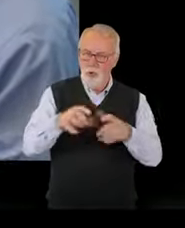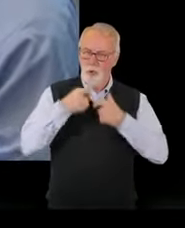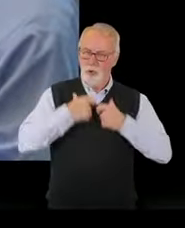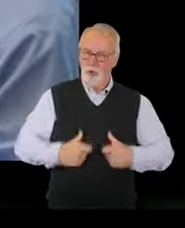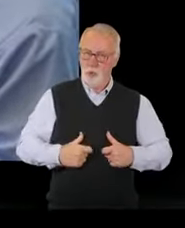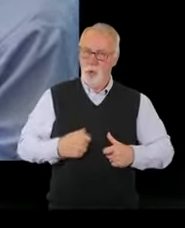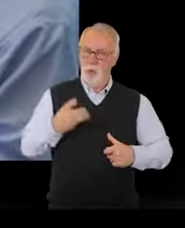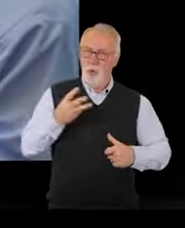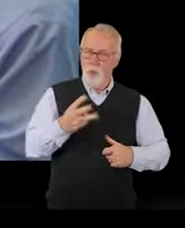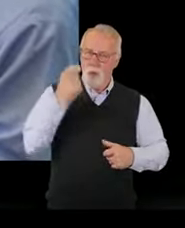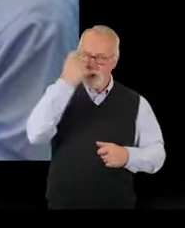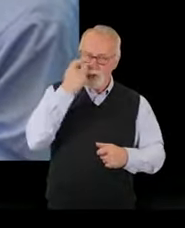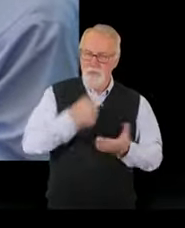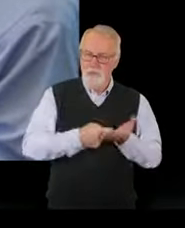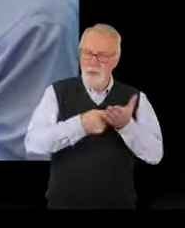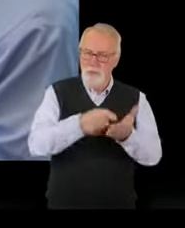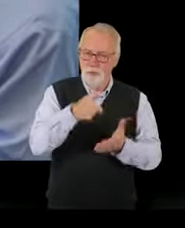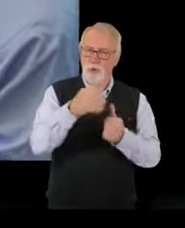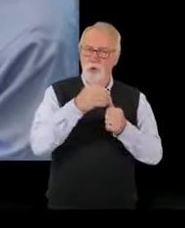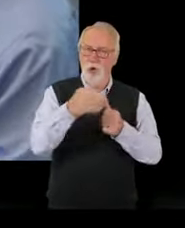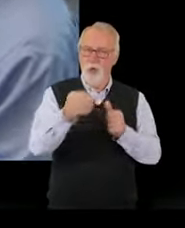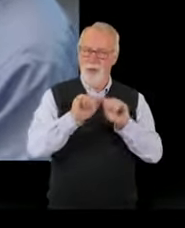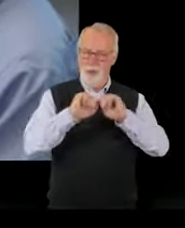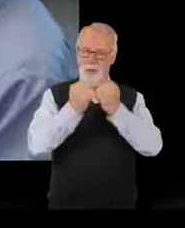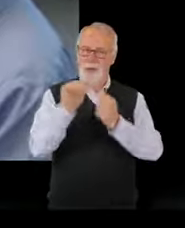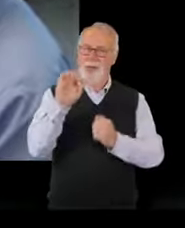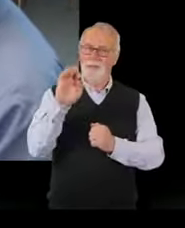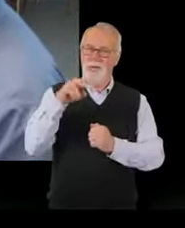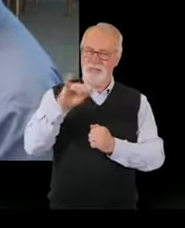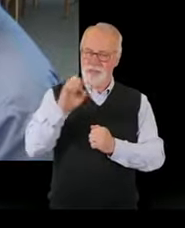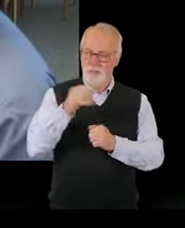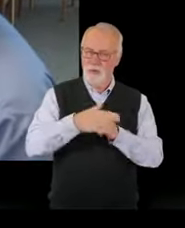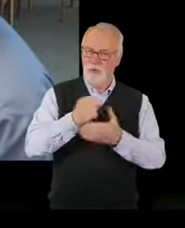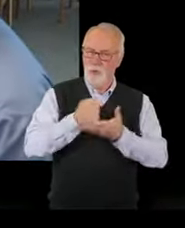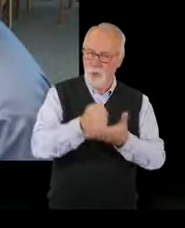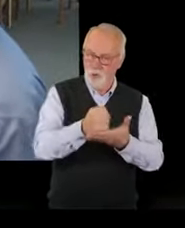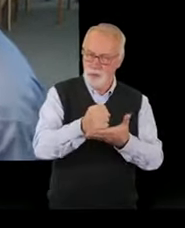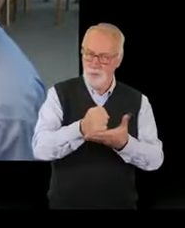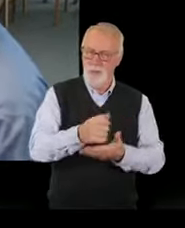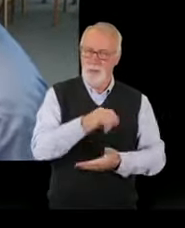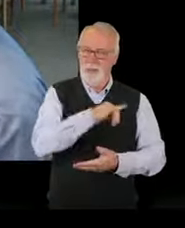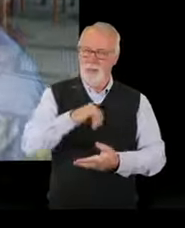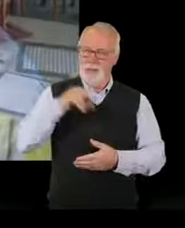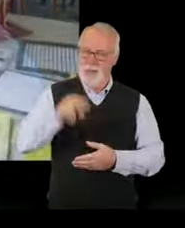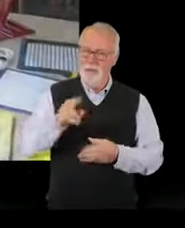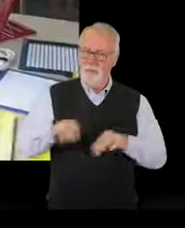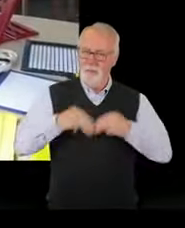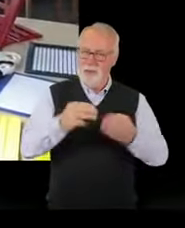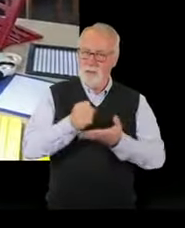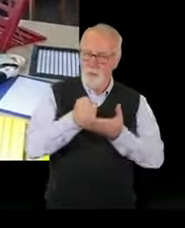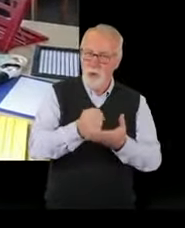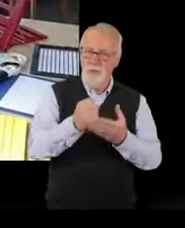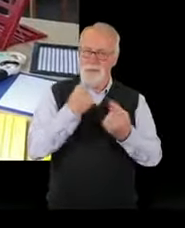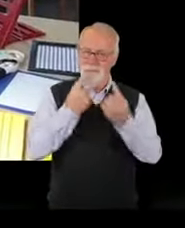other issues in addition to your sensory loss, your social worker may suggest referring you to other agencies for support. They can also